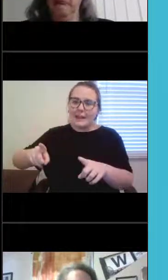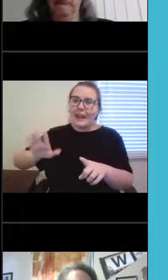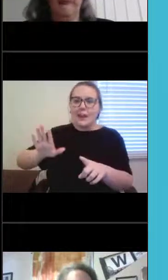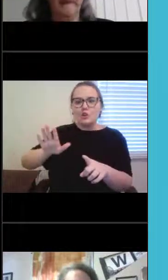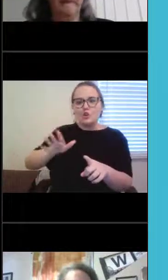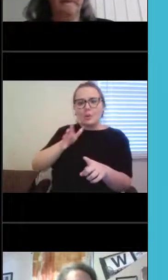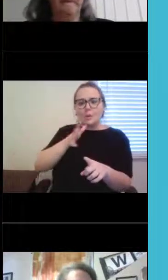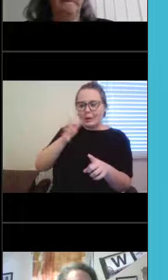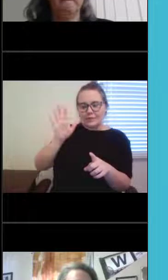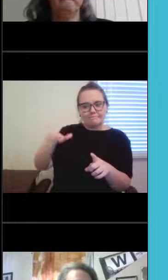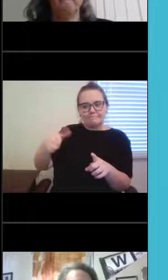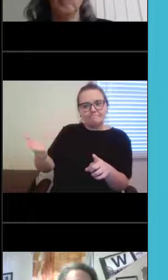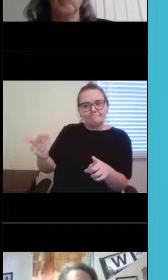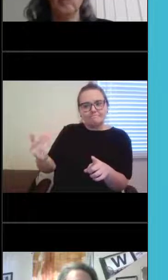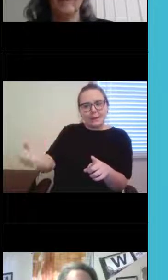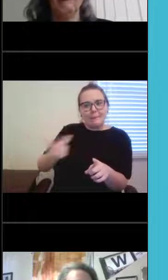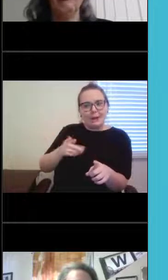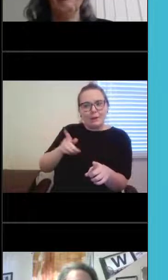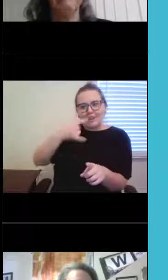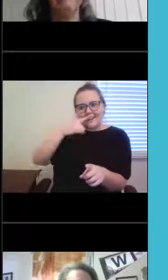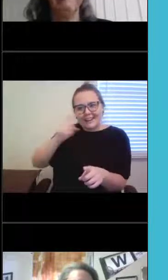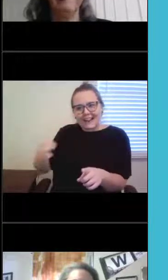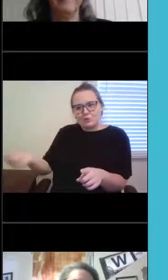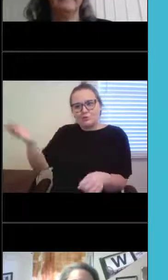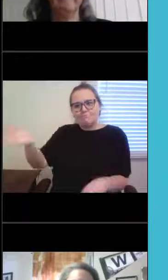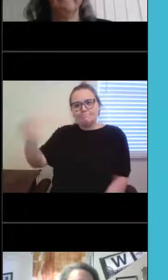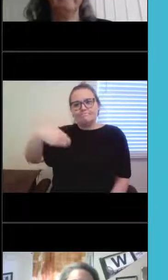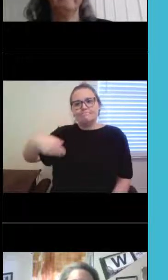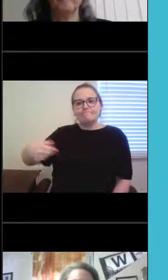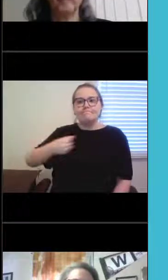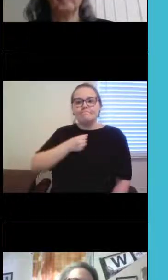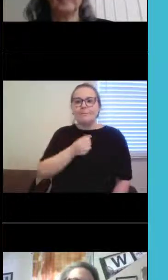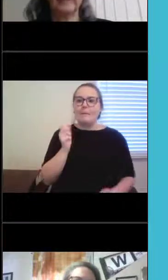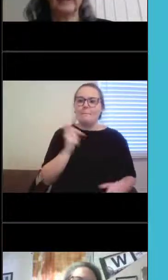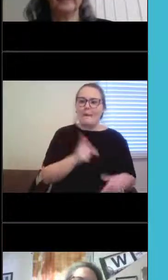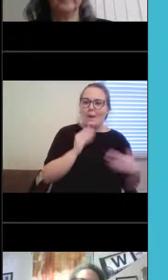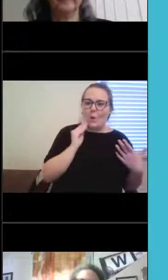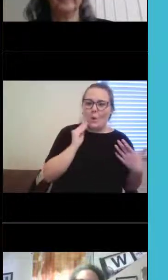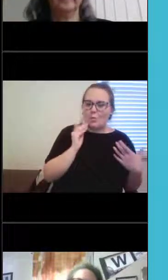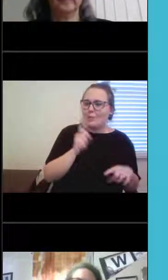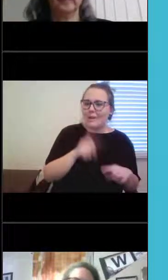say, "Nope, you're a kid. You can't live on your own anymore."